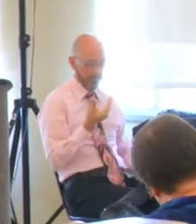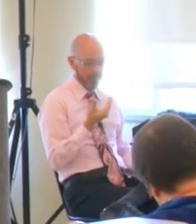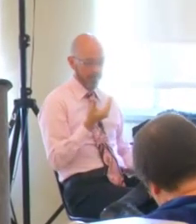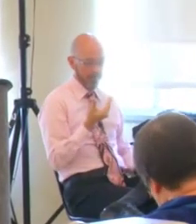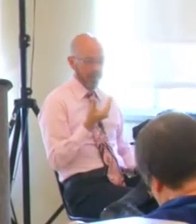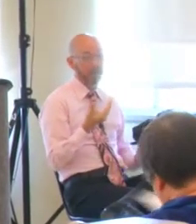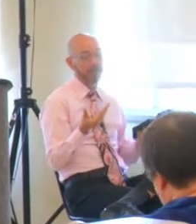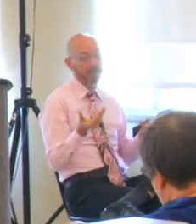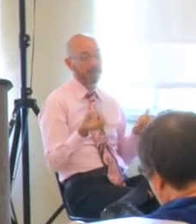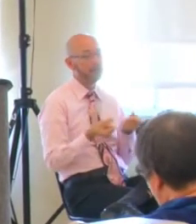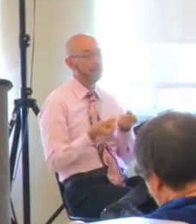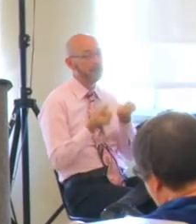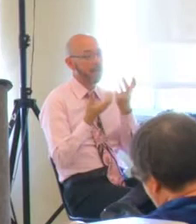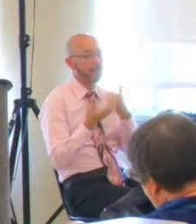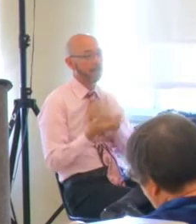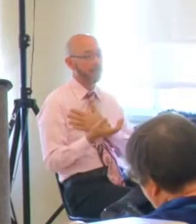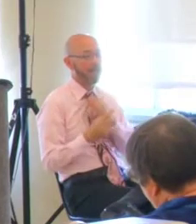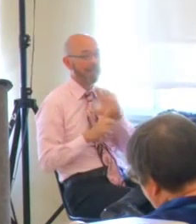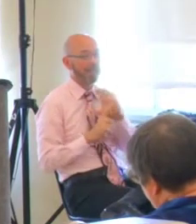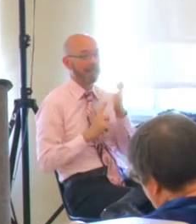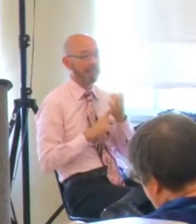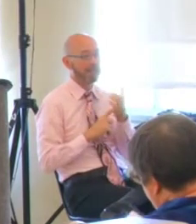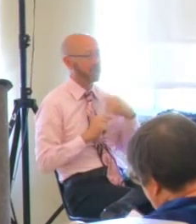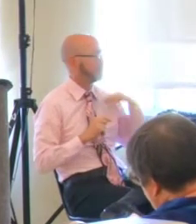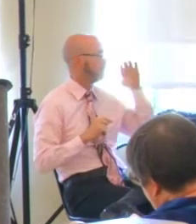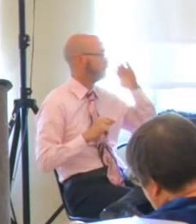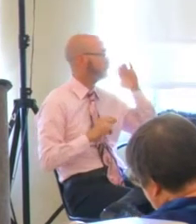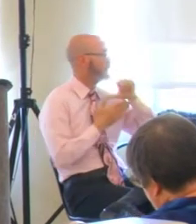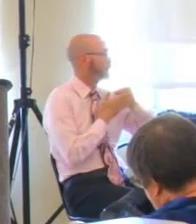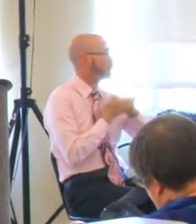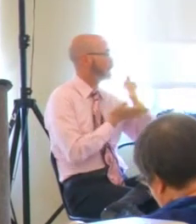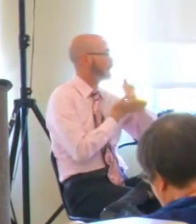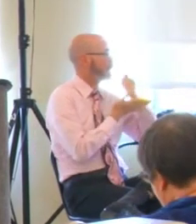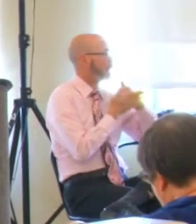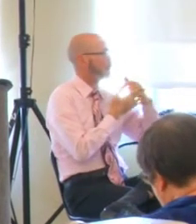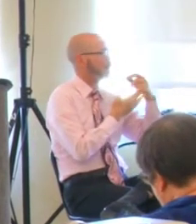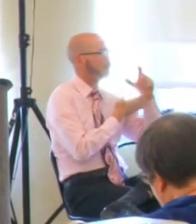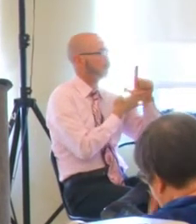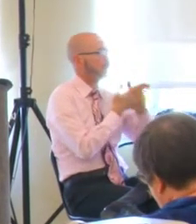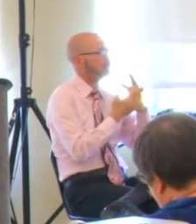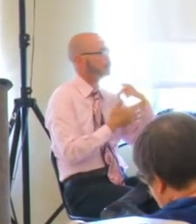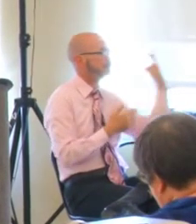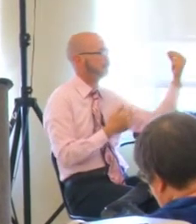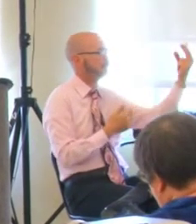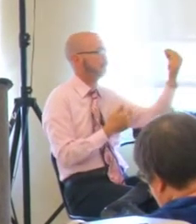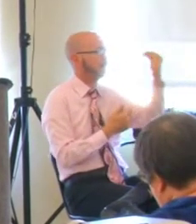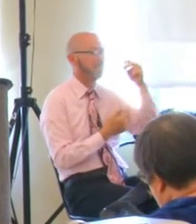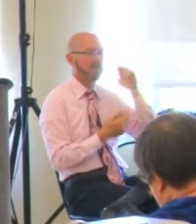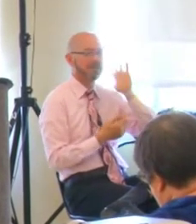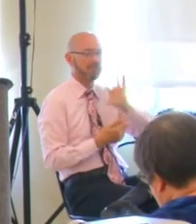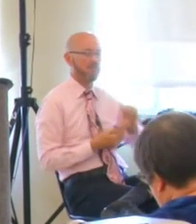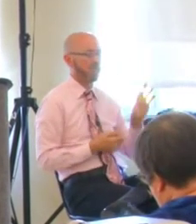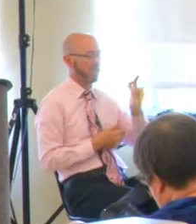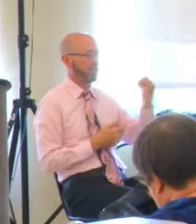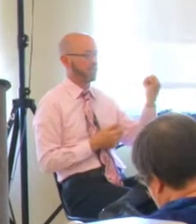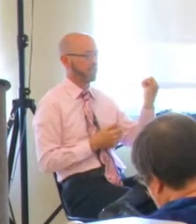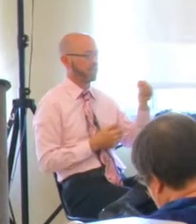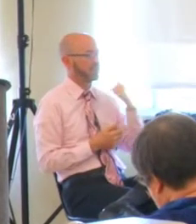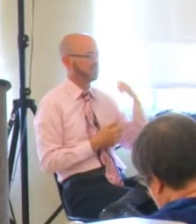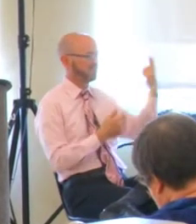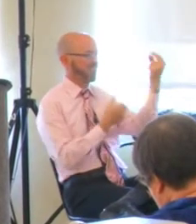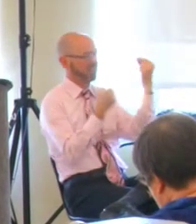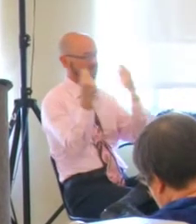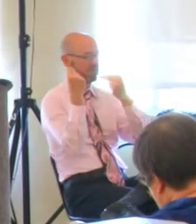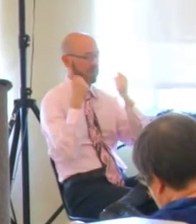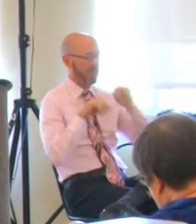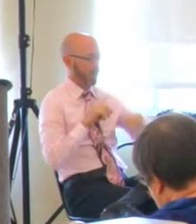to get legal help for with my clients without success, probably 30, and have been